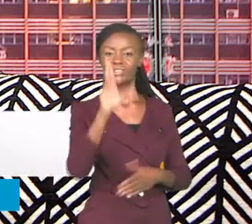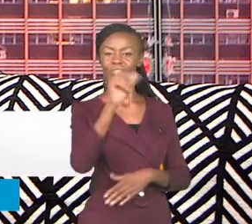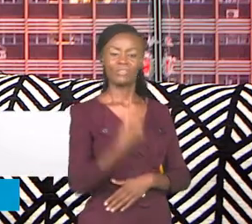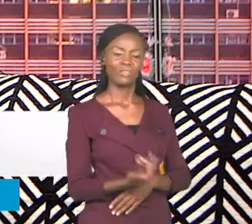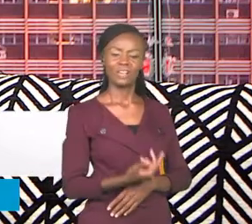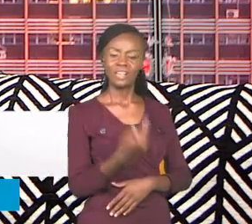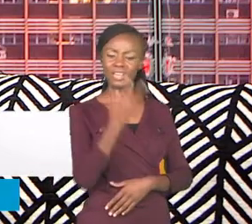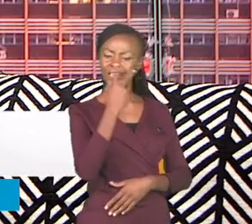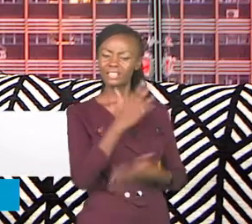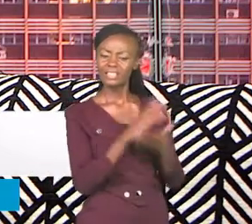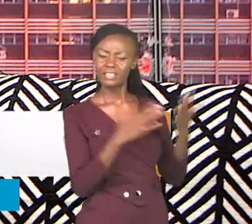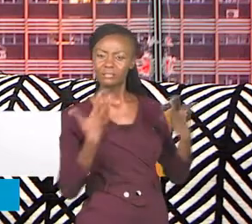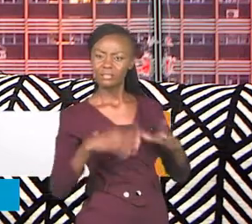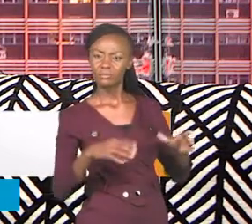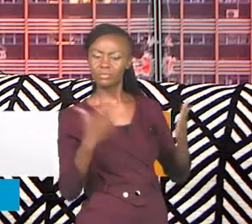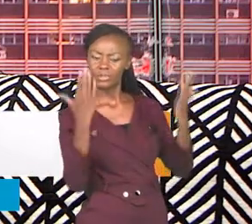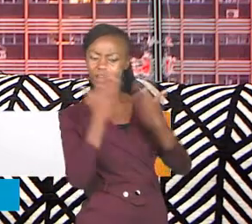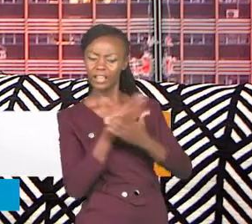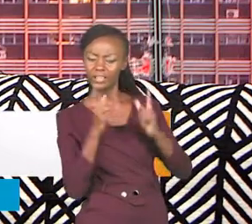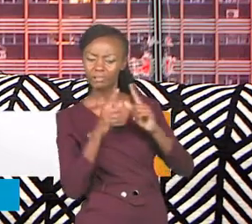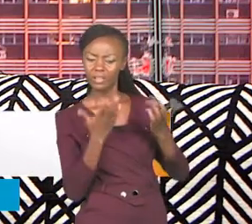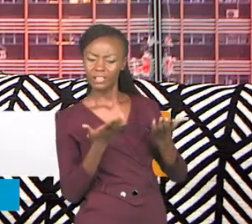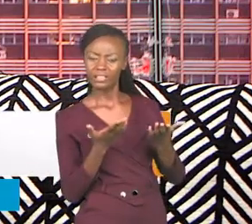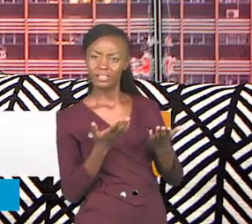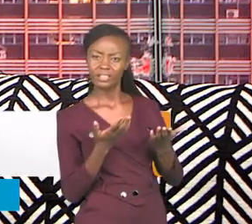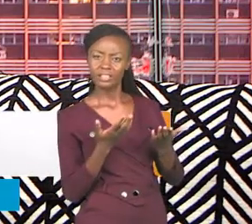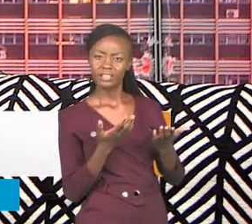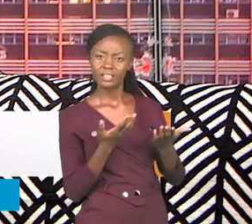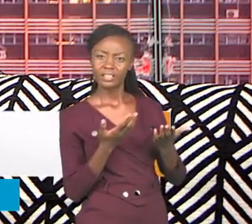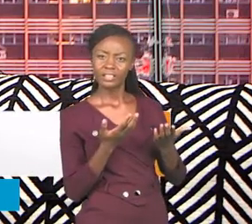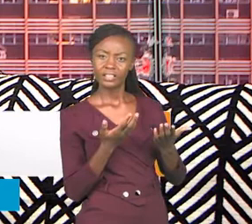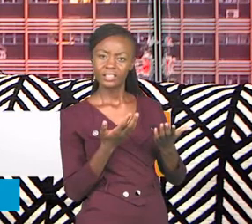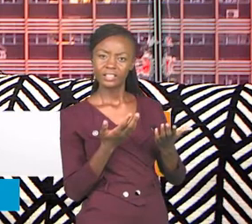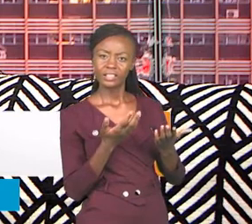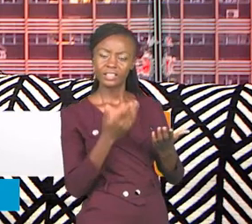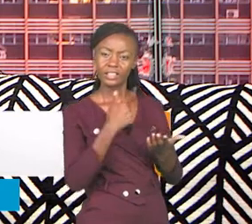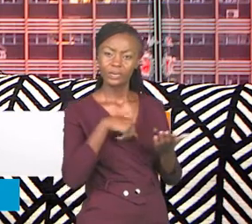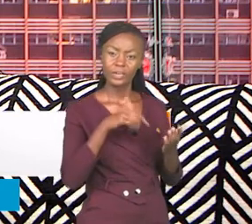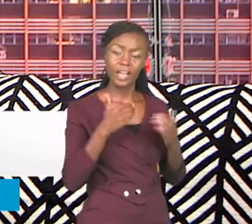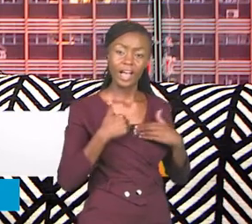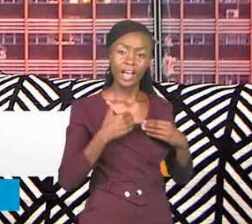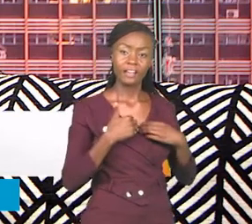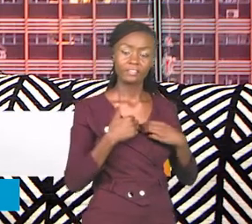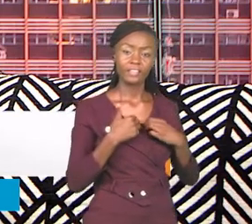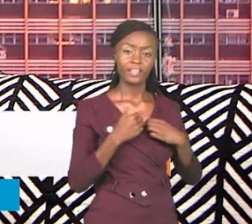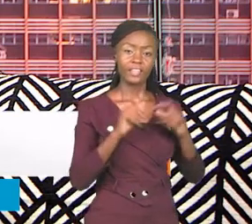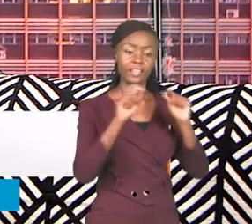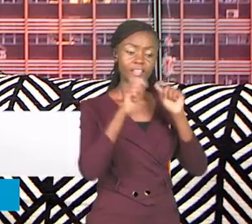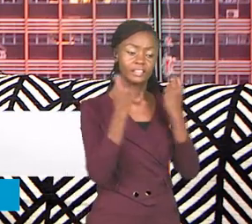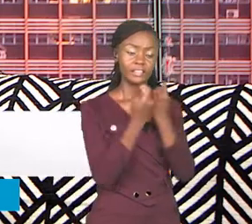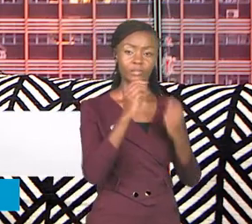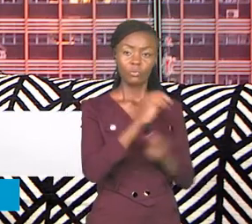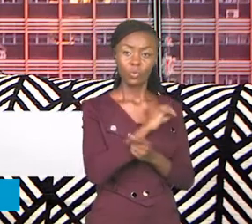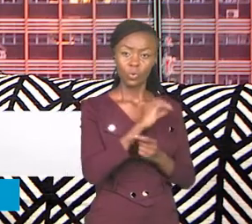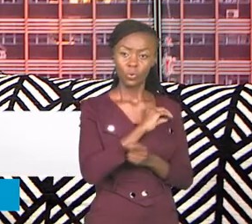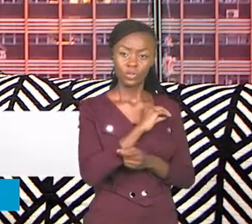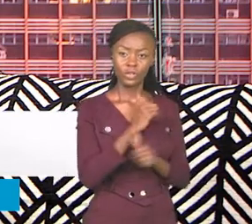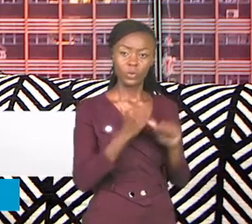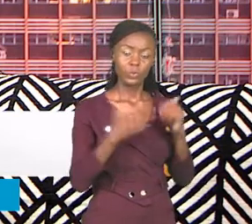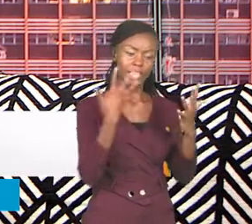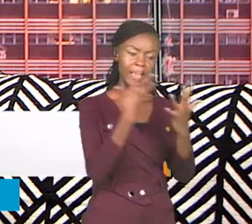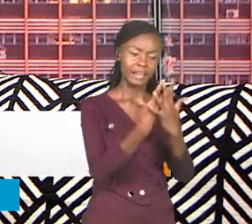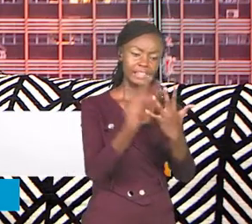here, see Usiku and all that. We put up a team, an enforcement team too, and we made a few